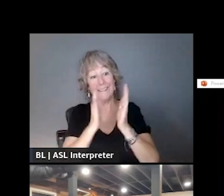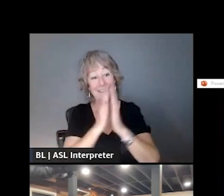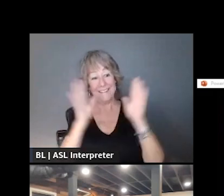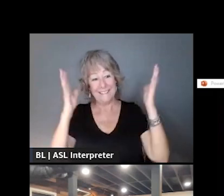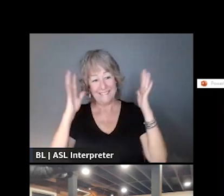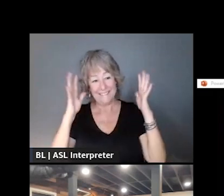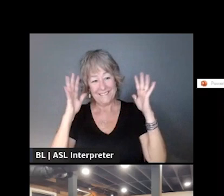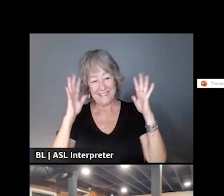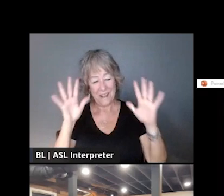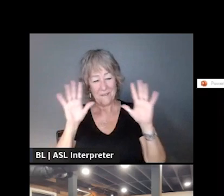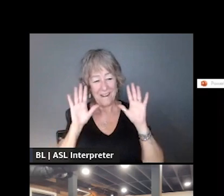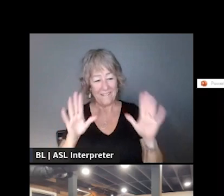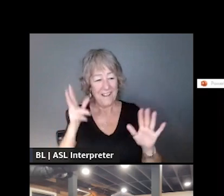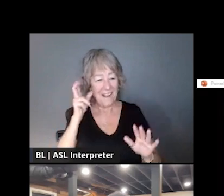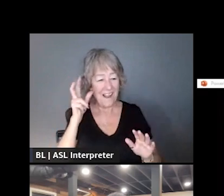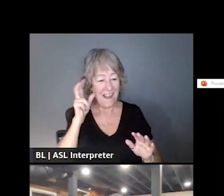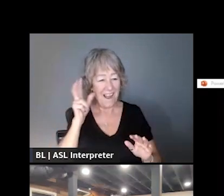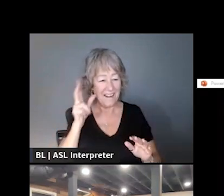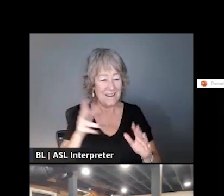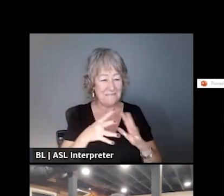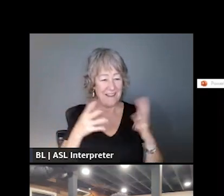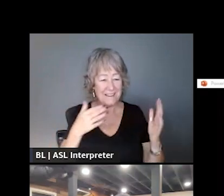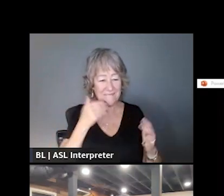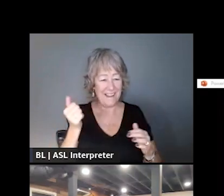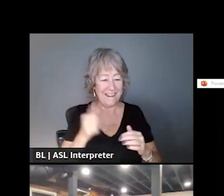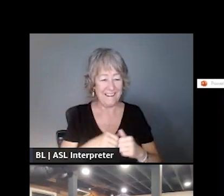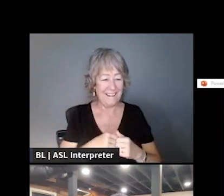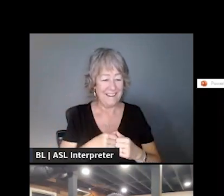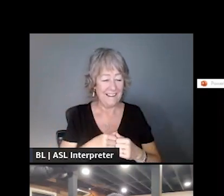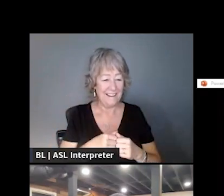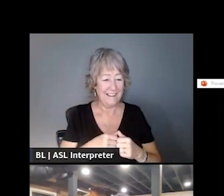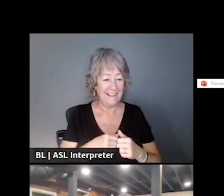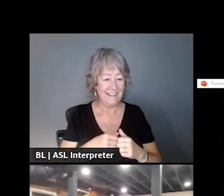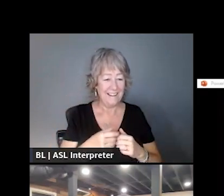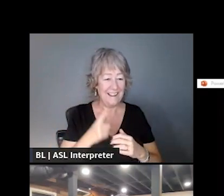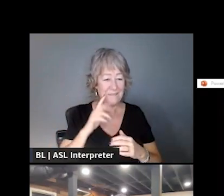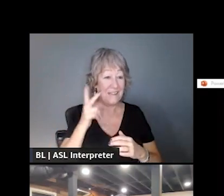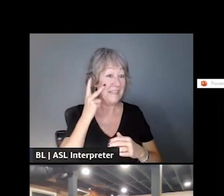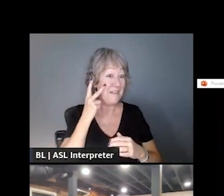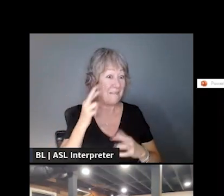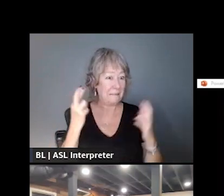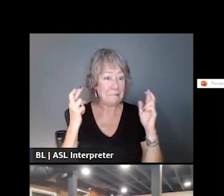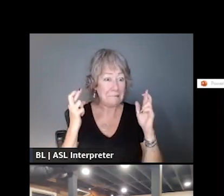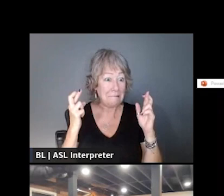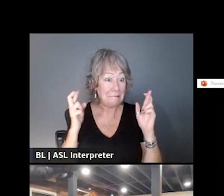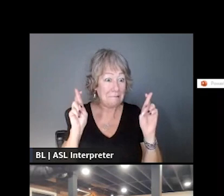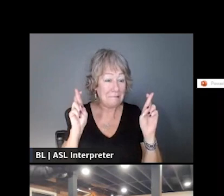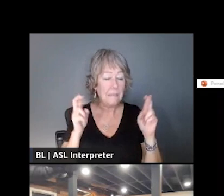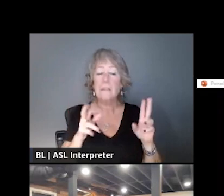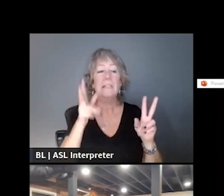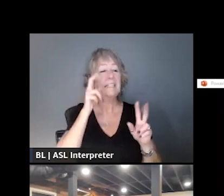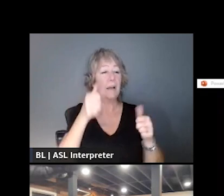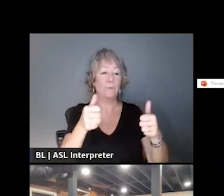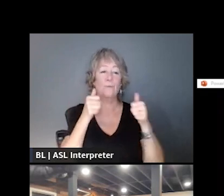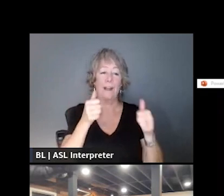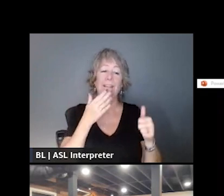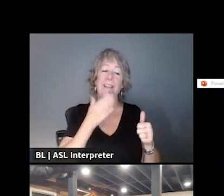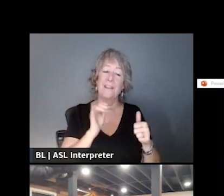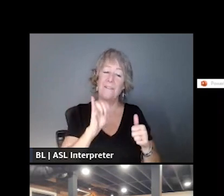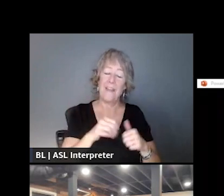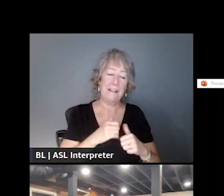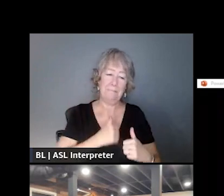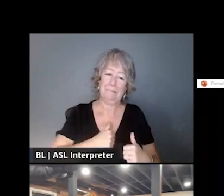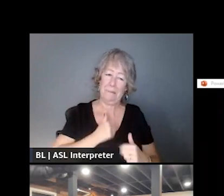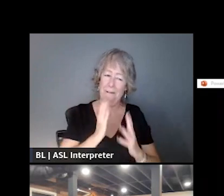It's amazing. Fingers crossed. I don't know. This will stay, but fingers crossed. Yeah. So, sounds great. Thank you, Kimberly. Okay. Sorry about